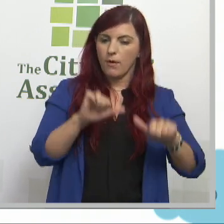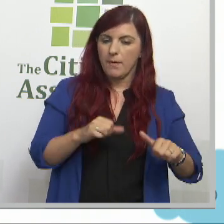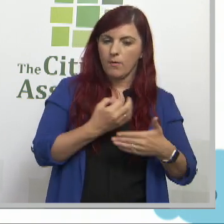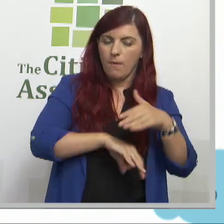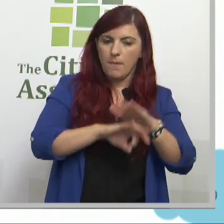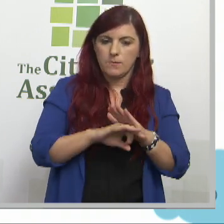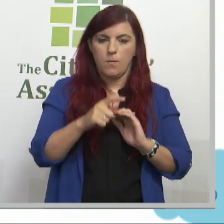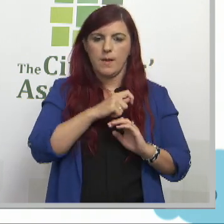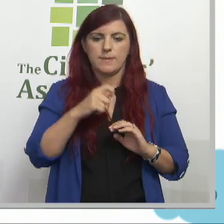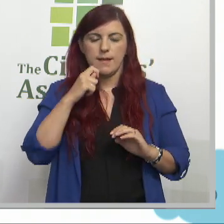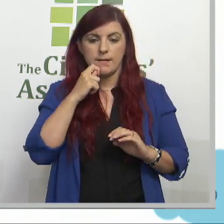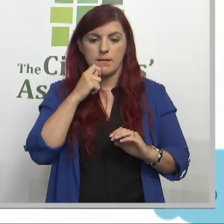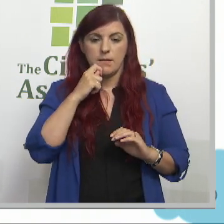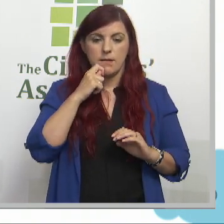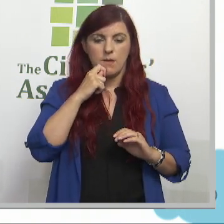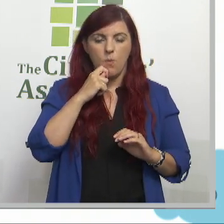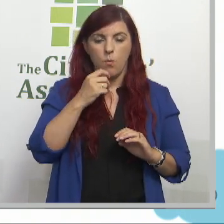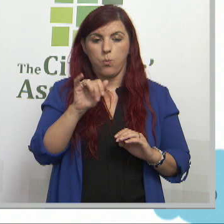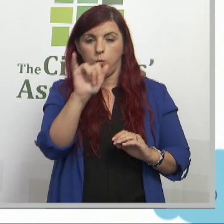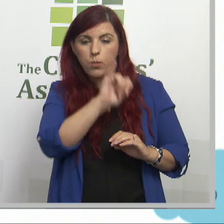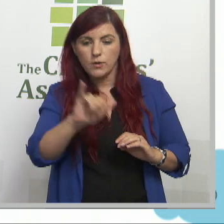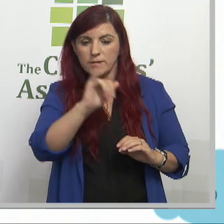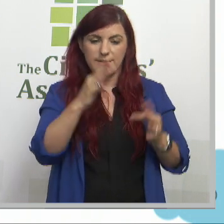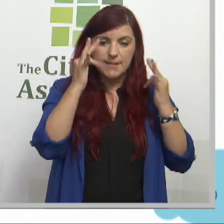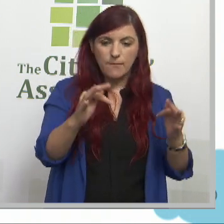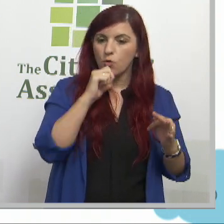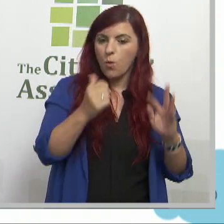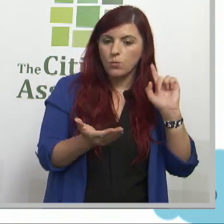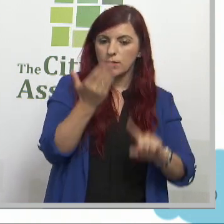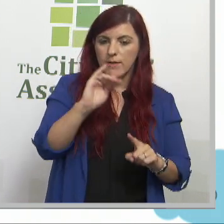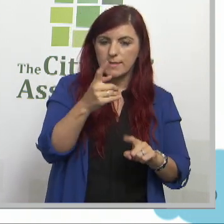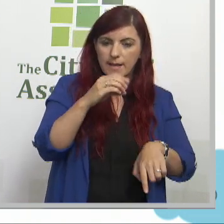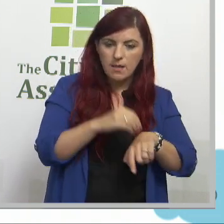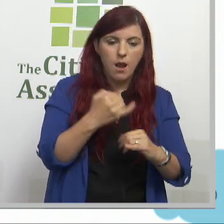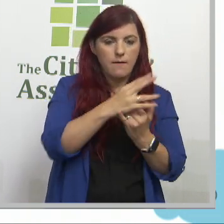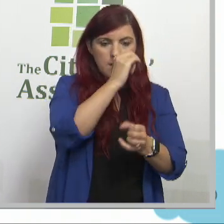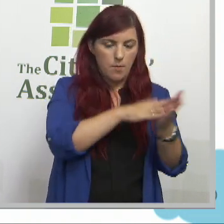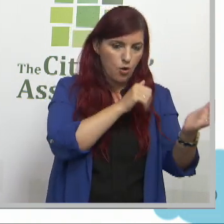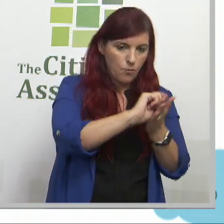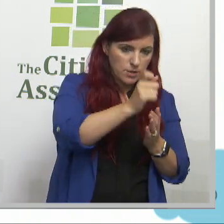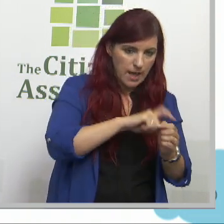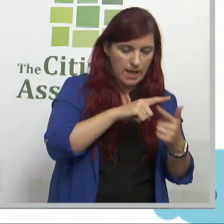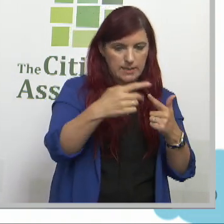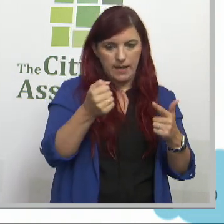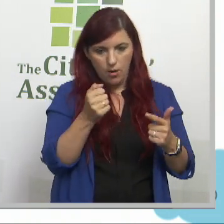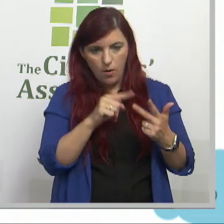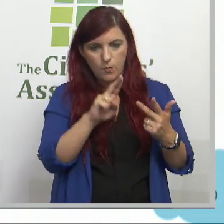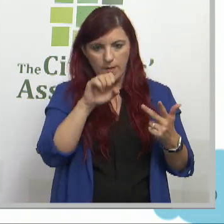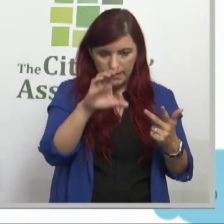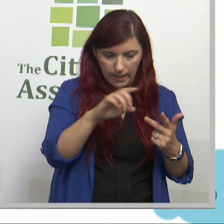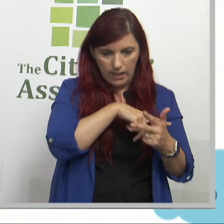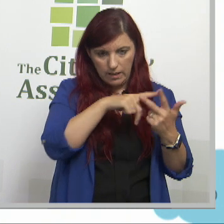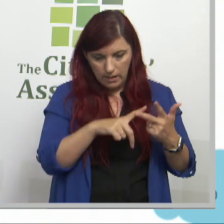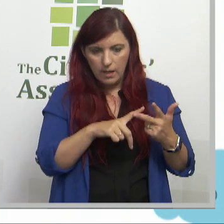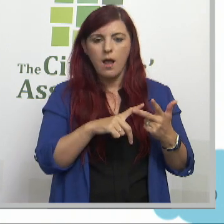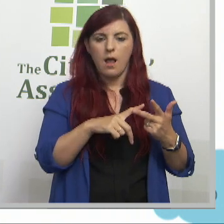red lines through what they're not going to increase taxes on. So things like corporation tax, income tax, USC, they don't want to increase,